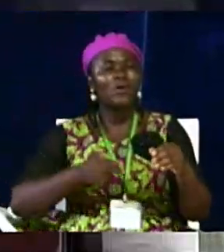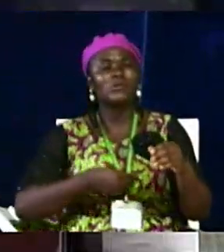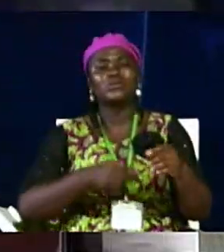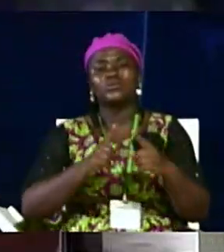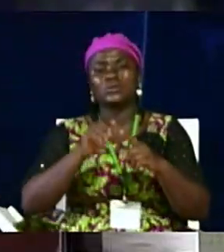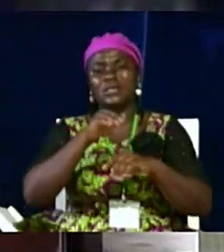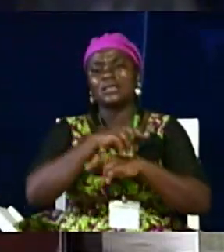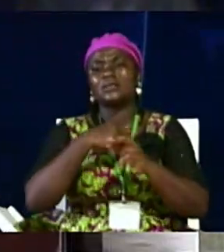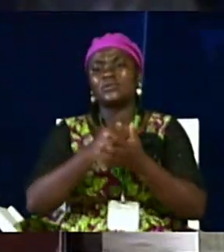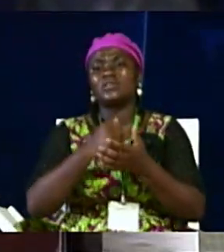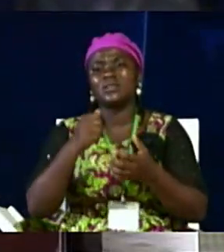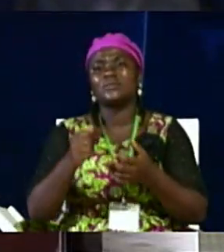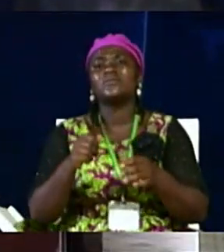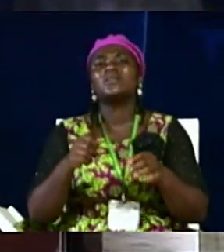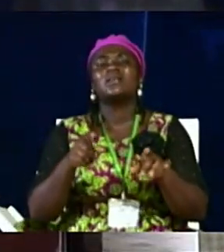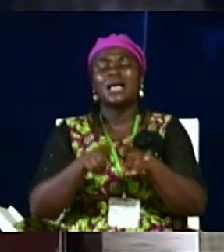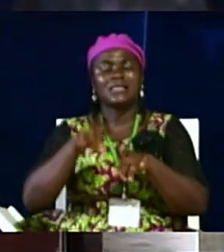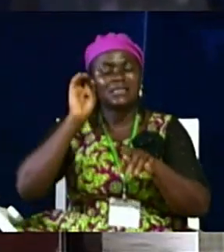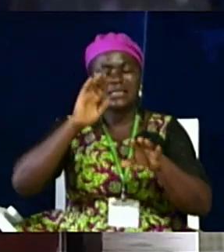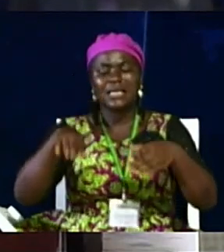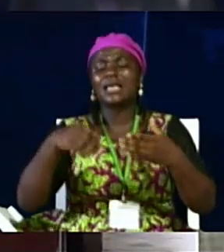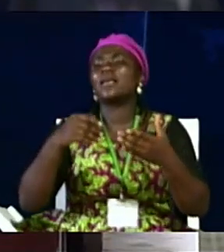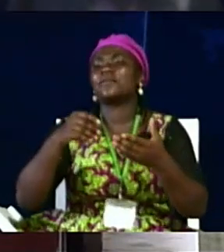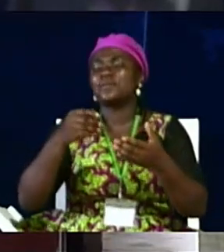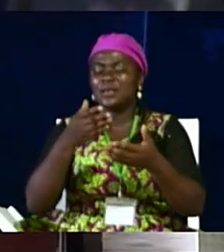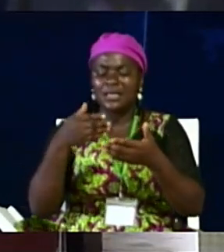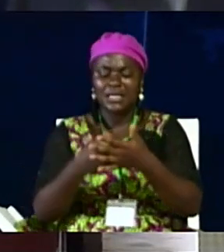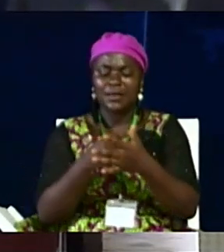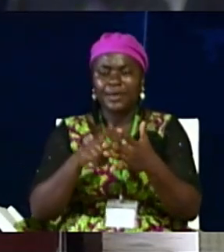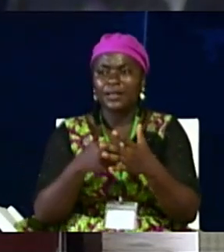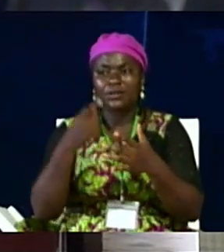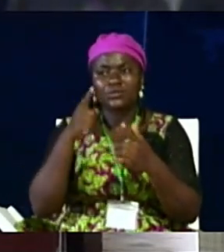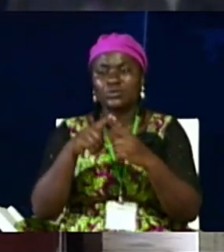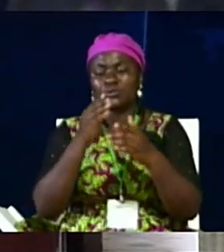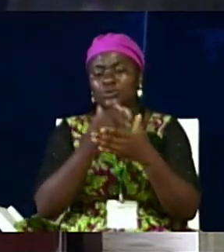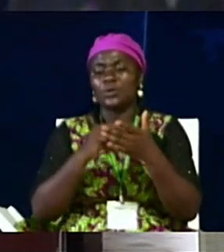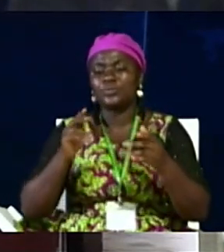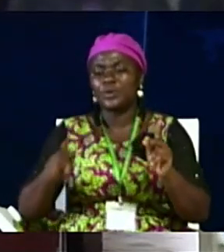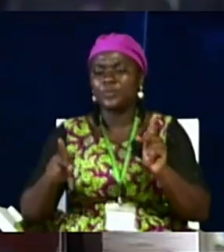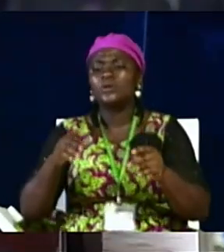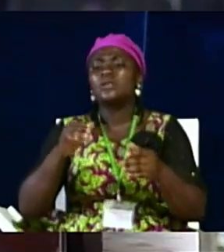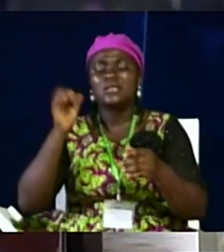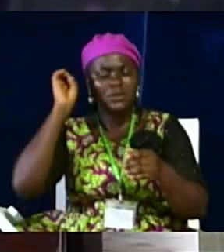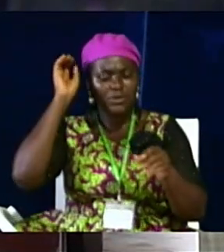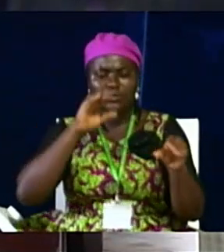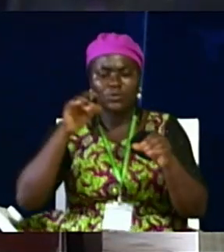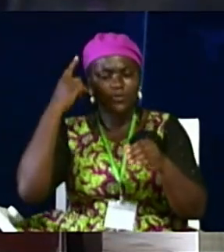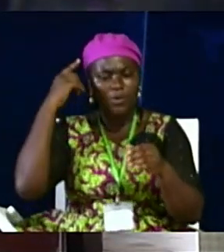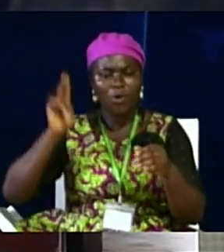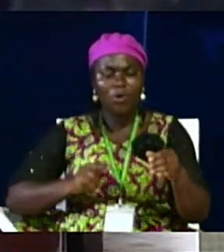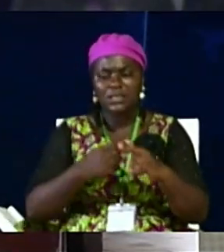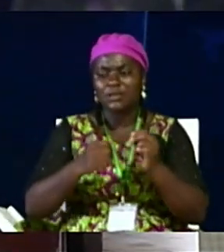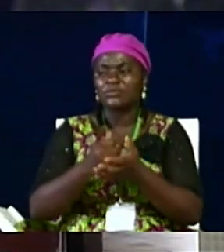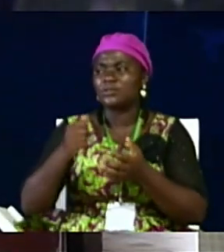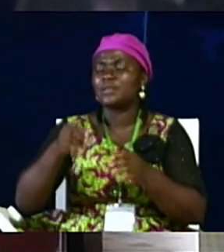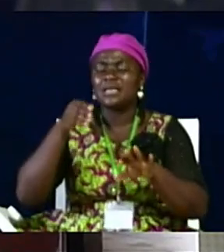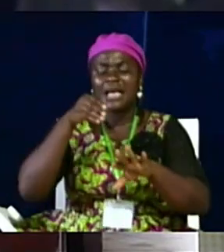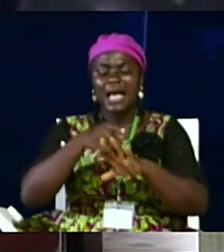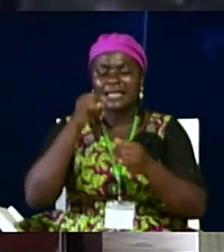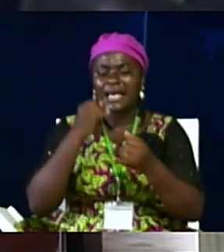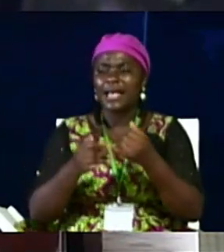As he gave a new beginning to some, so will he do for us tonight in the name of Jesus. And at the end of the day, his name alone will